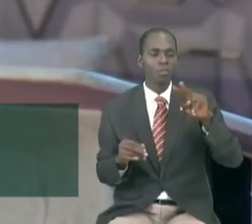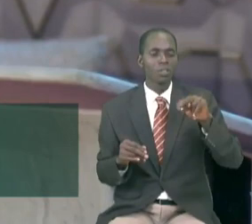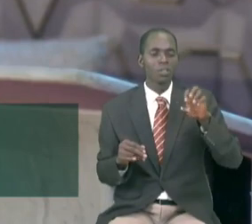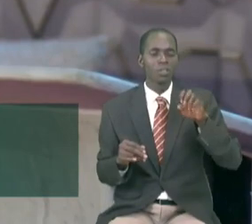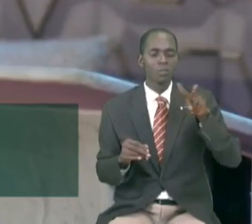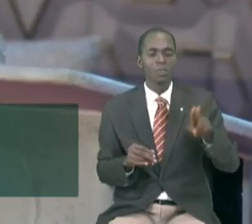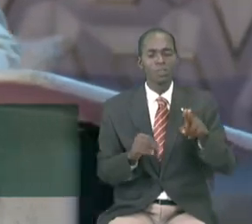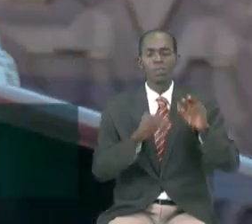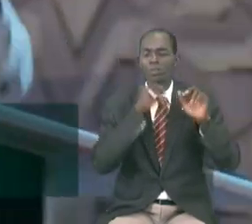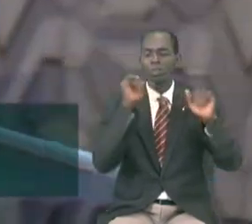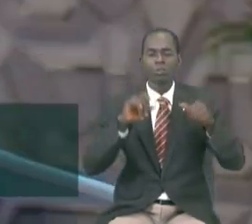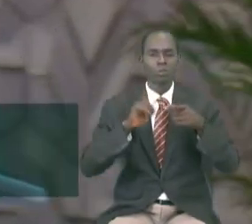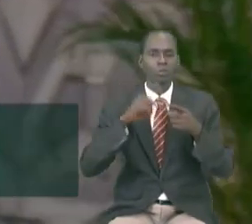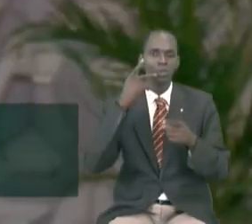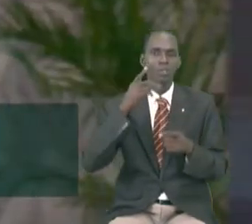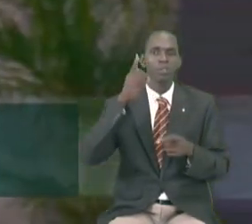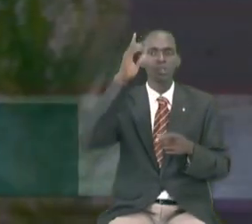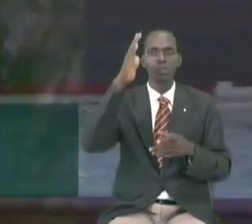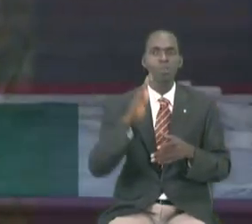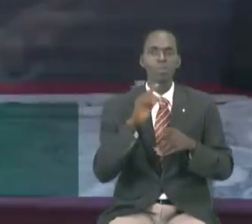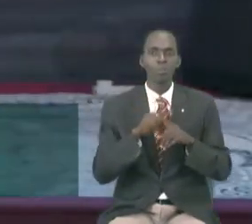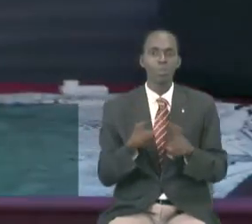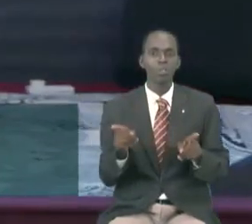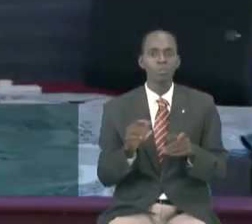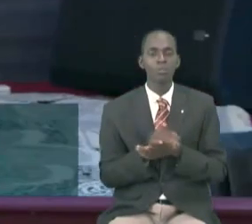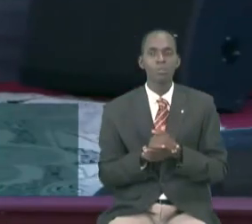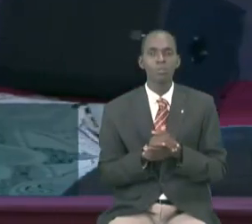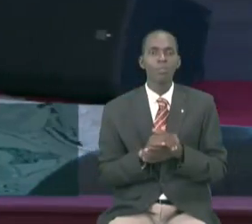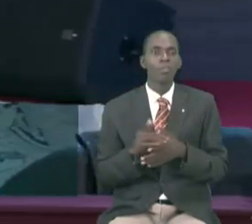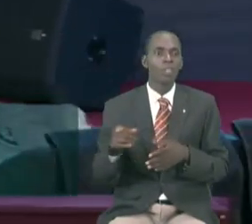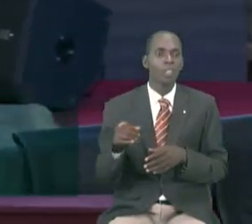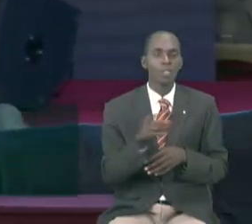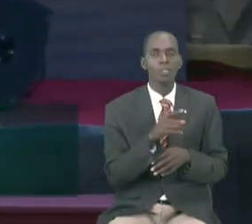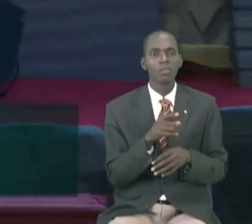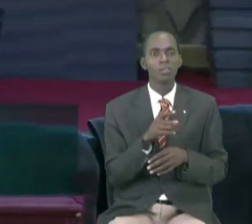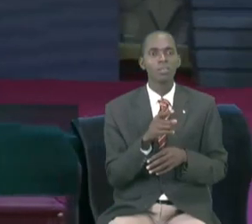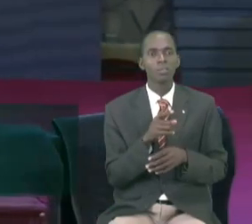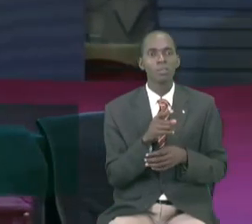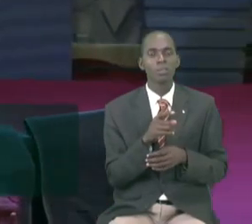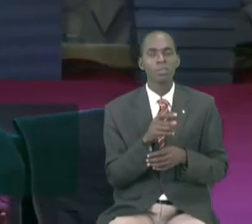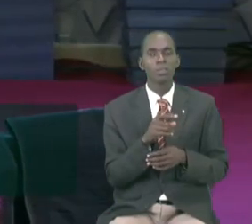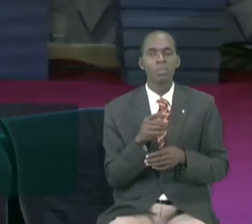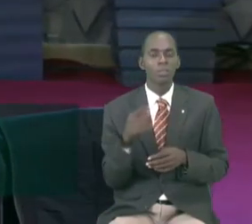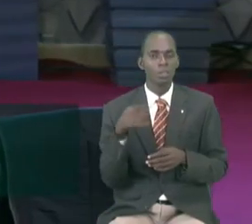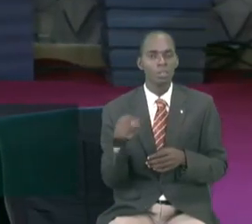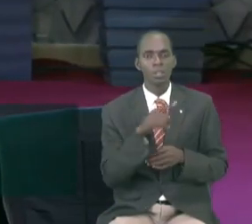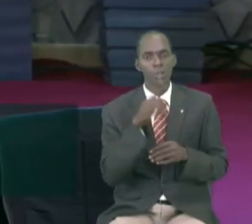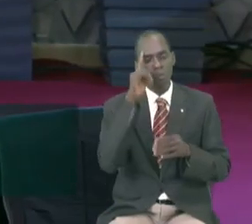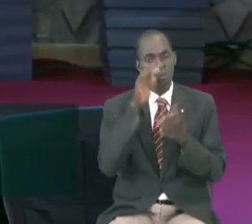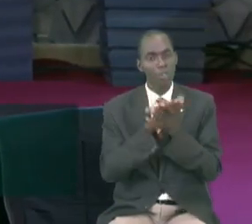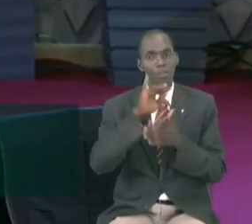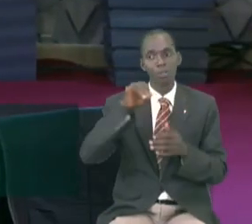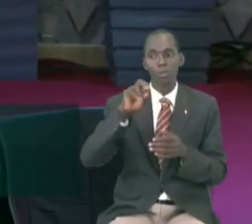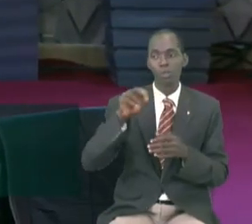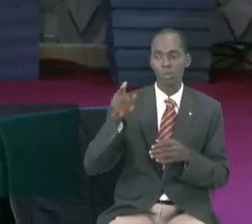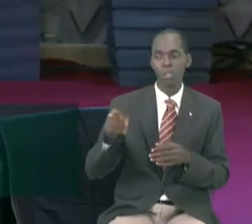believed God. They couldn't hear God directly. God had not spoken to them. They heard the word that